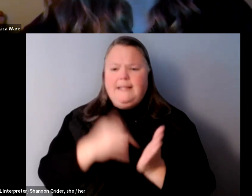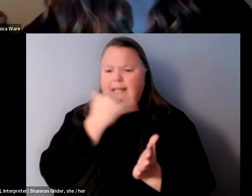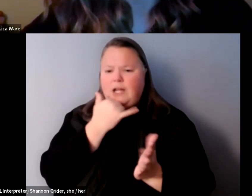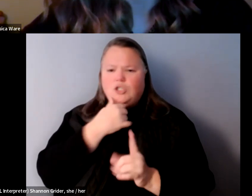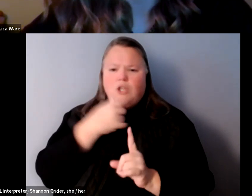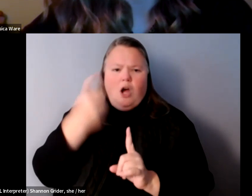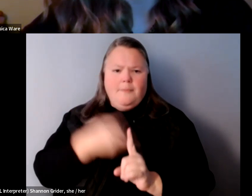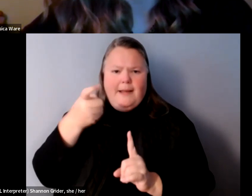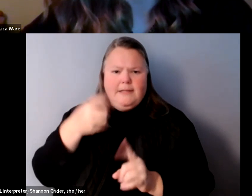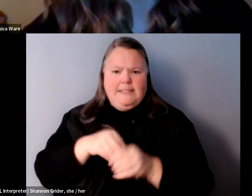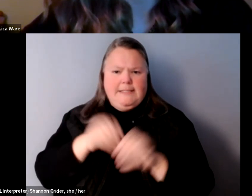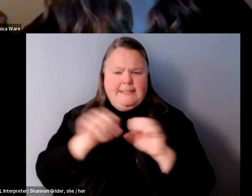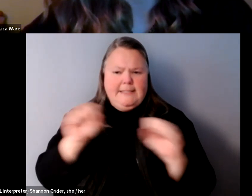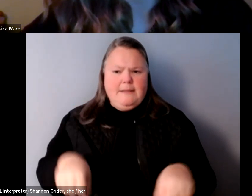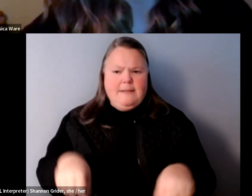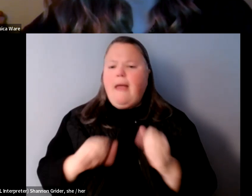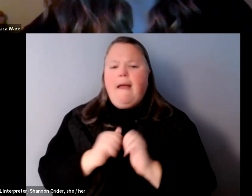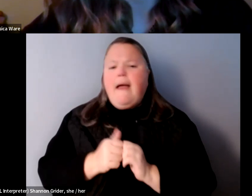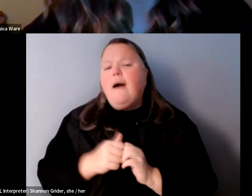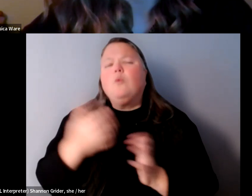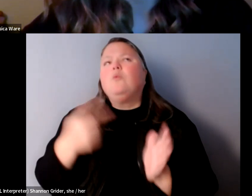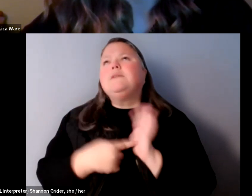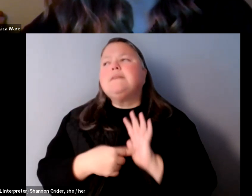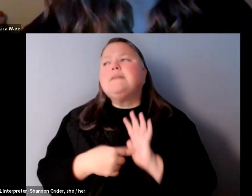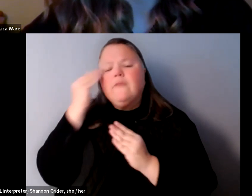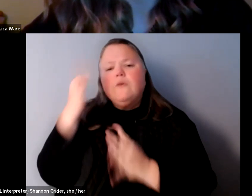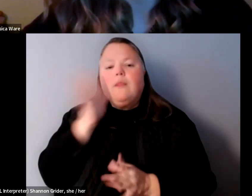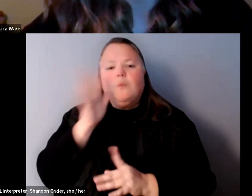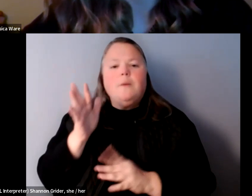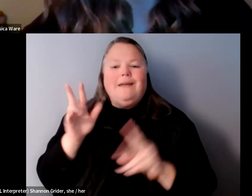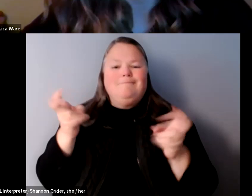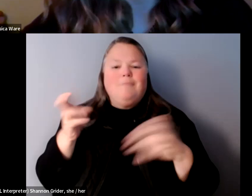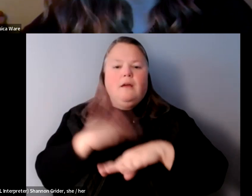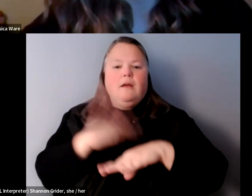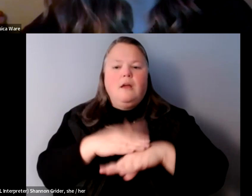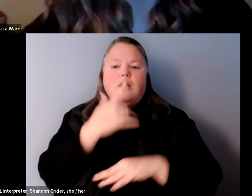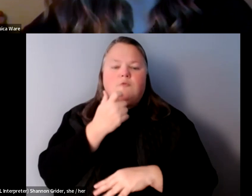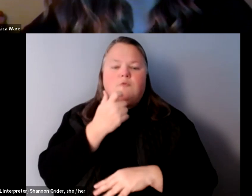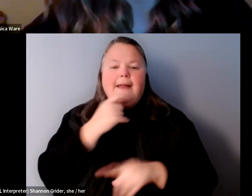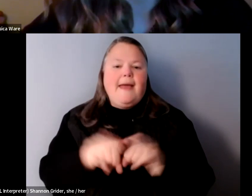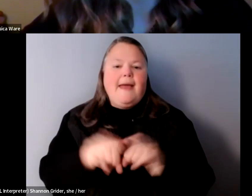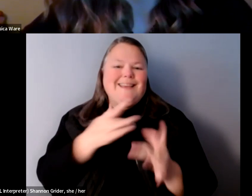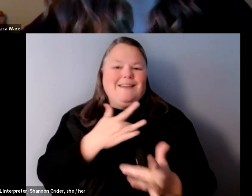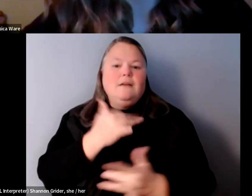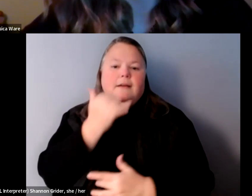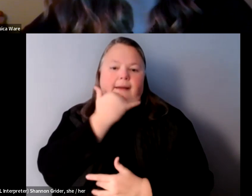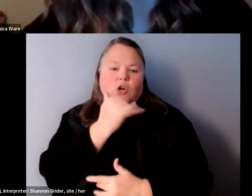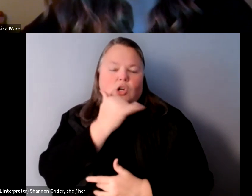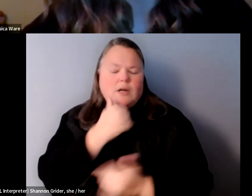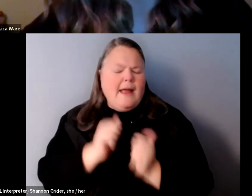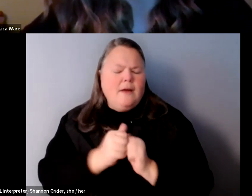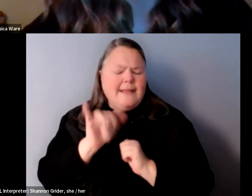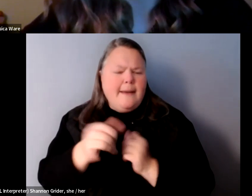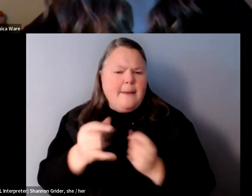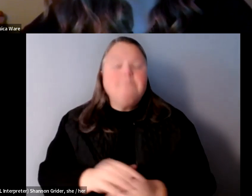as errors? Like, what's an example of info that would get flagged in red as a likely error? So one